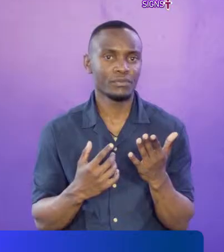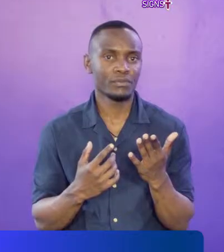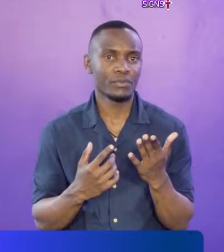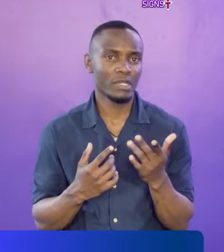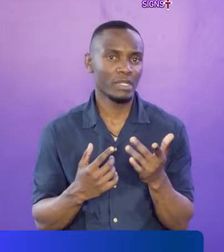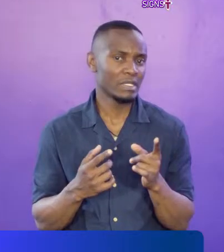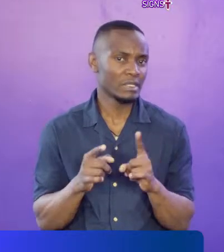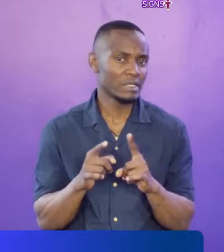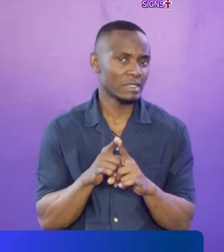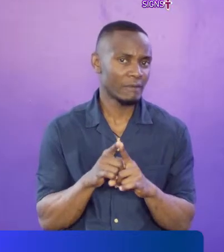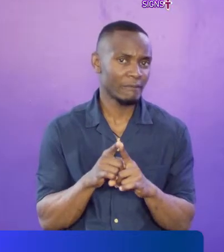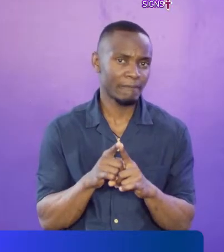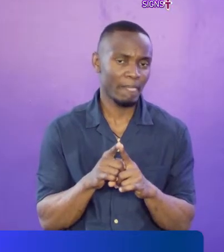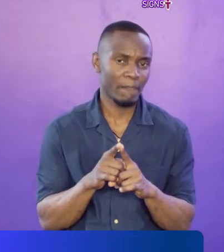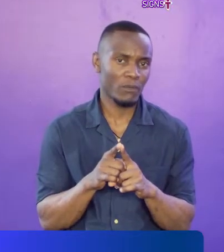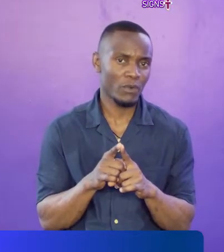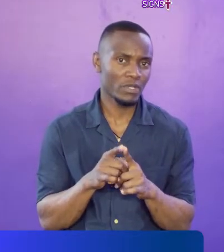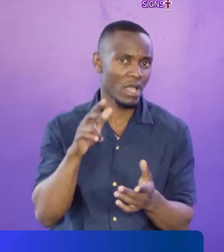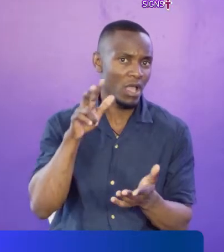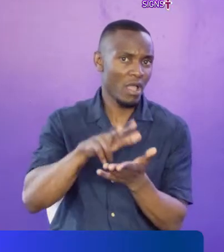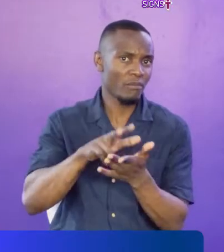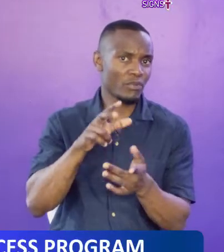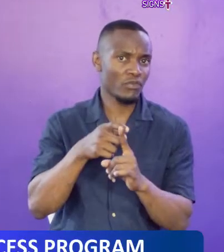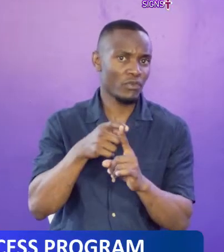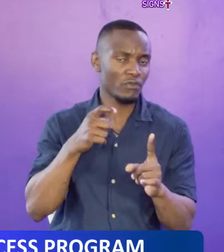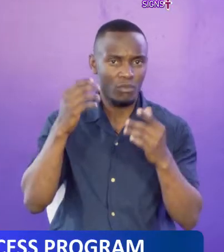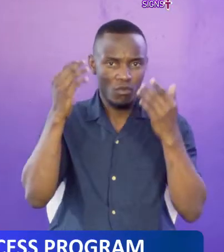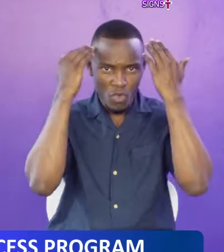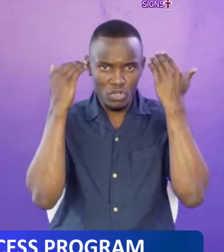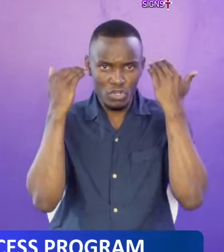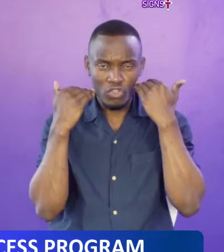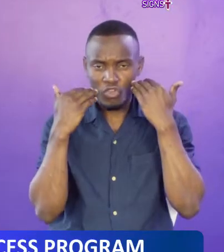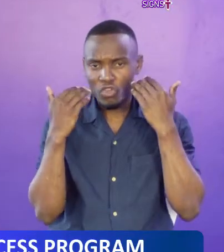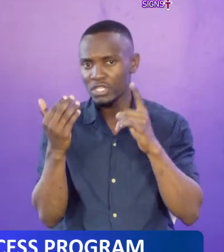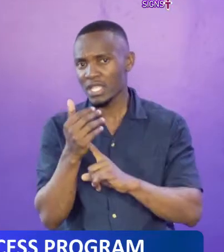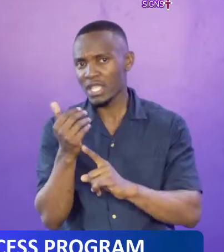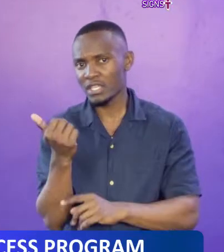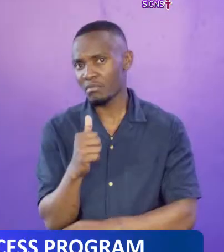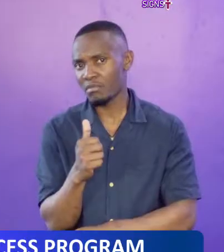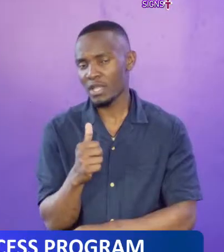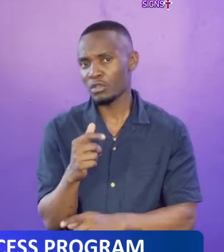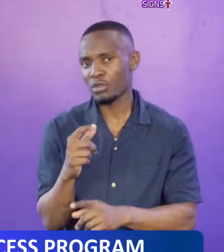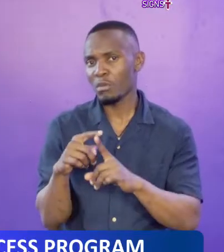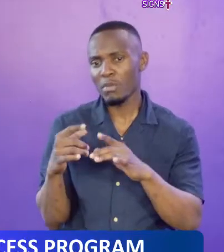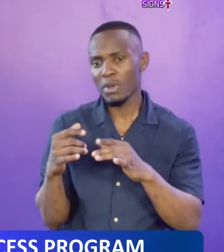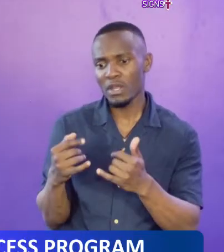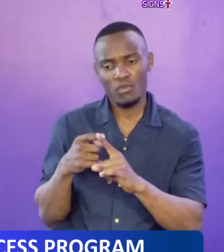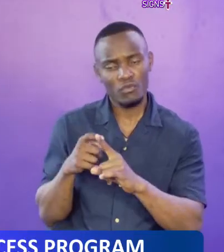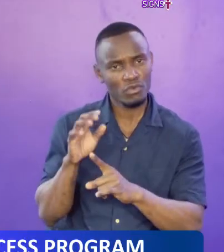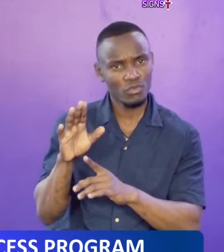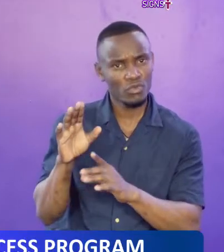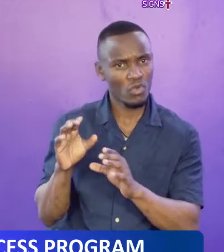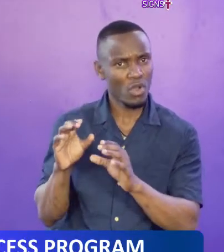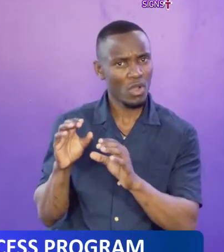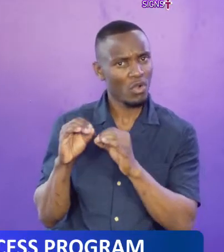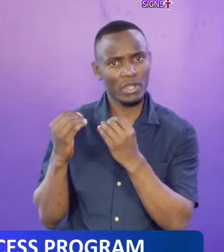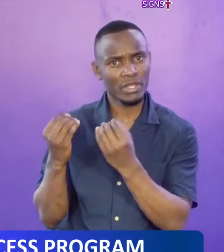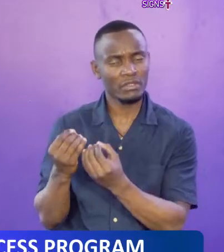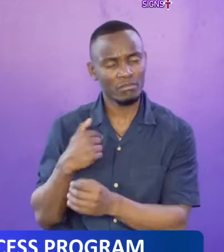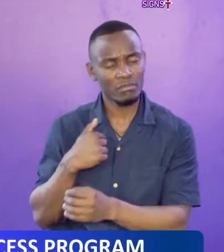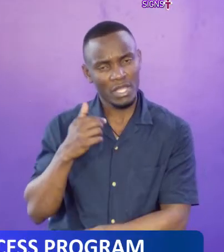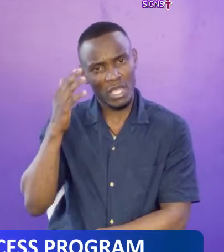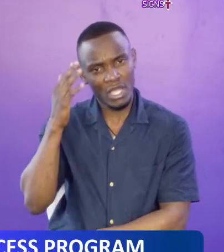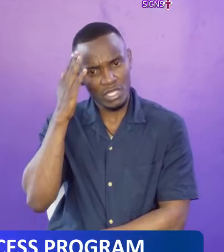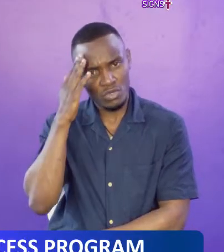haven't gotten clearance from the courts in terms of data protection and all of that. From a Kictanet point of view, I know you might have a thing or two to say about